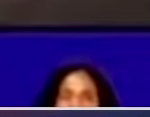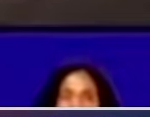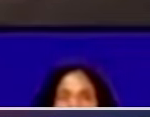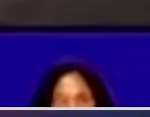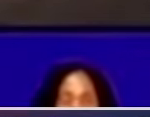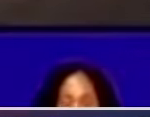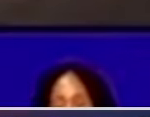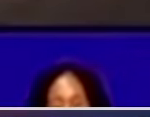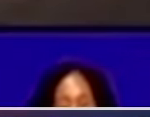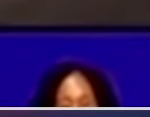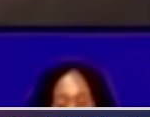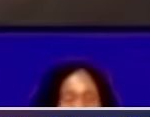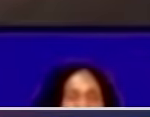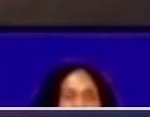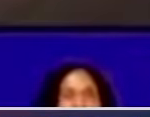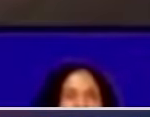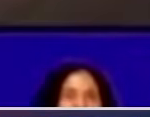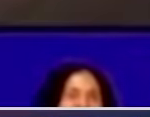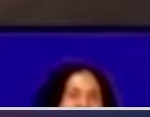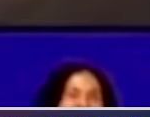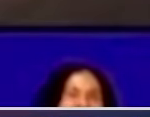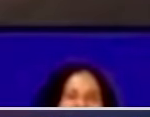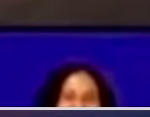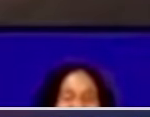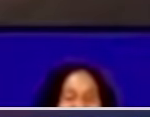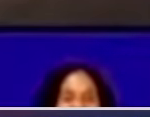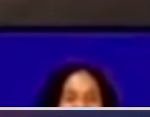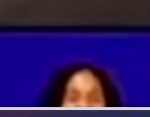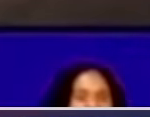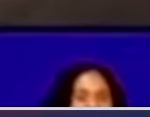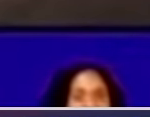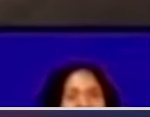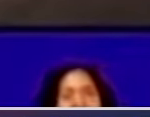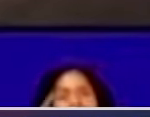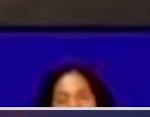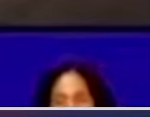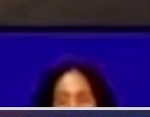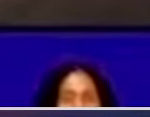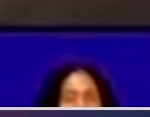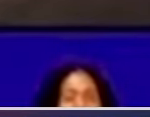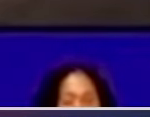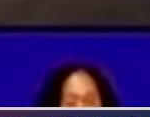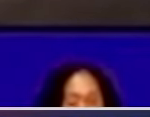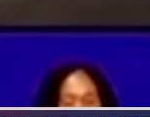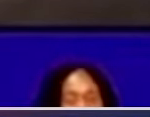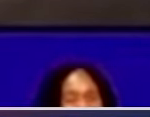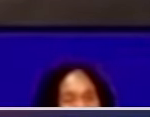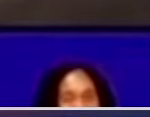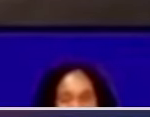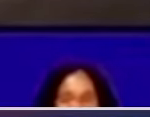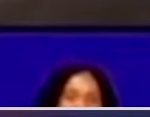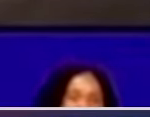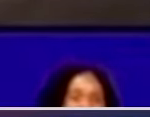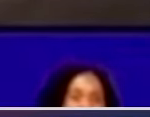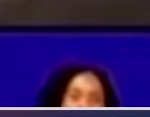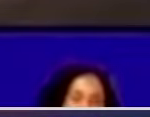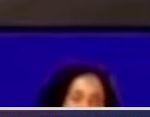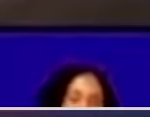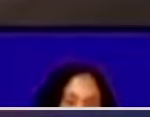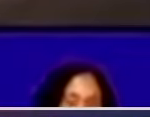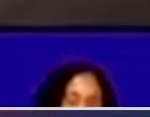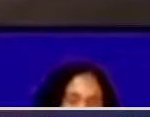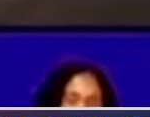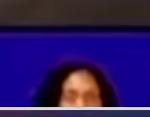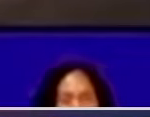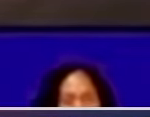until every single ministry has the grubby fingerprints of failure all over it. You stand